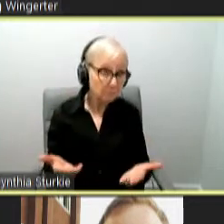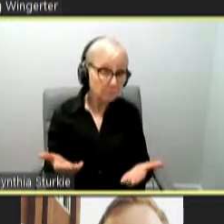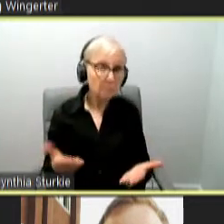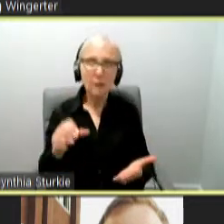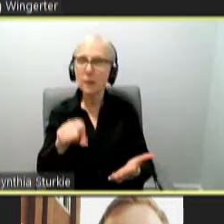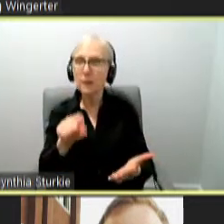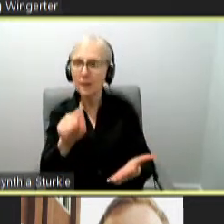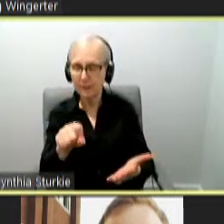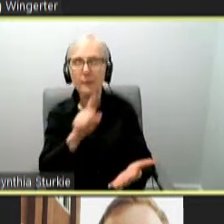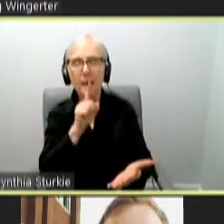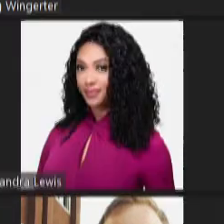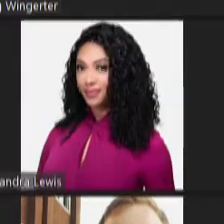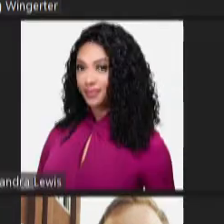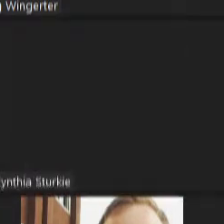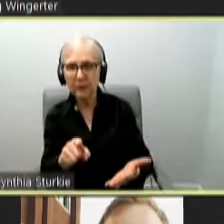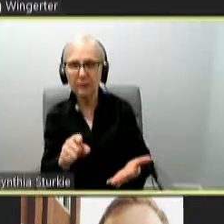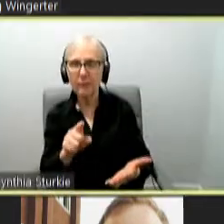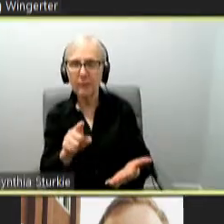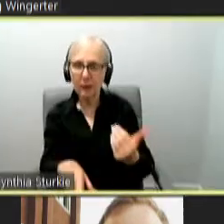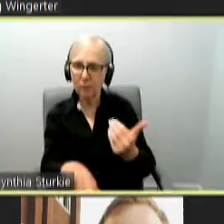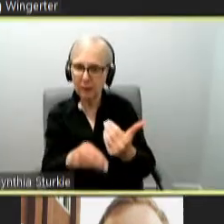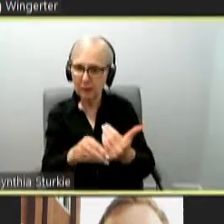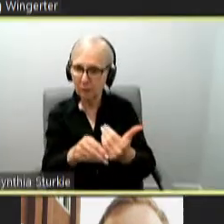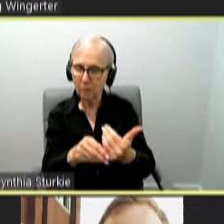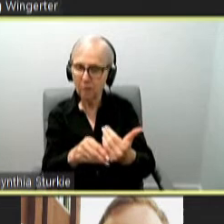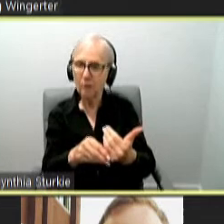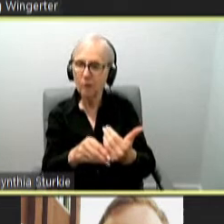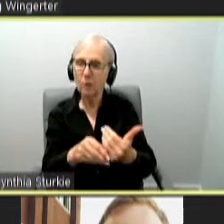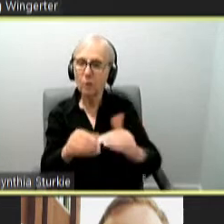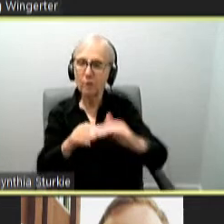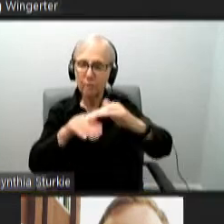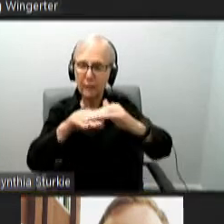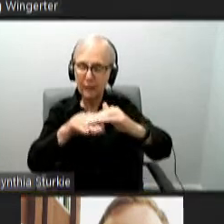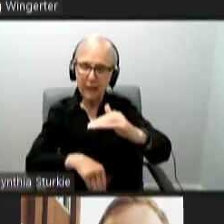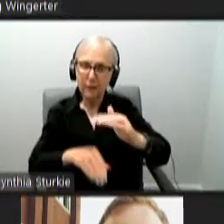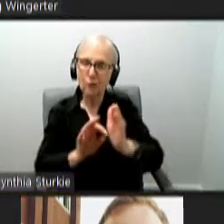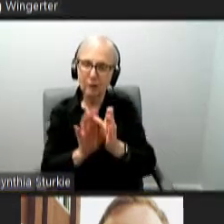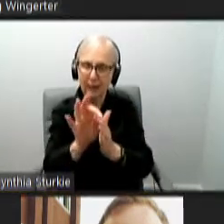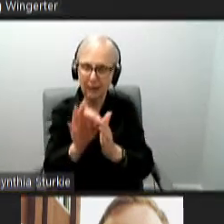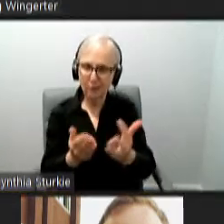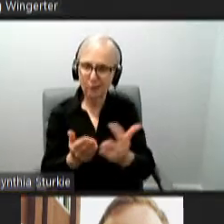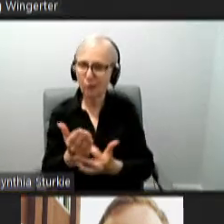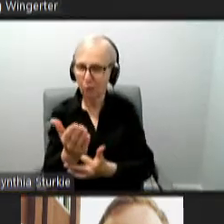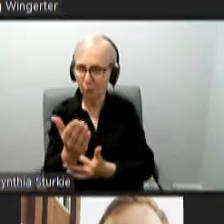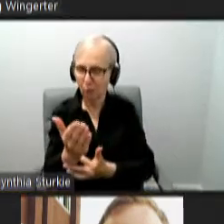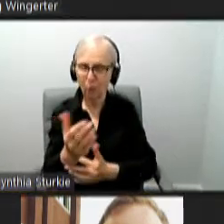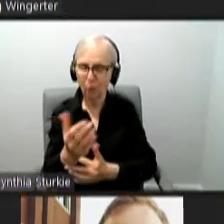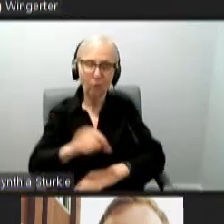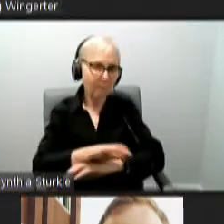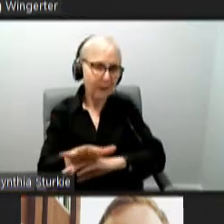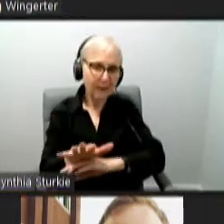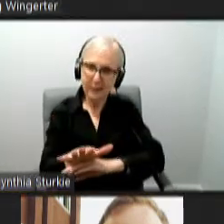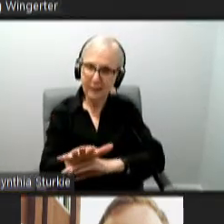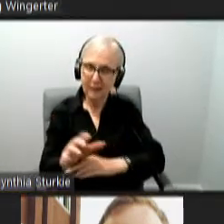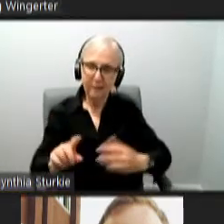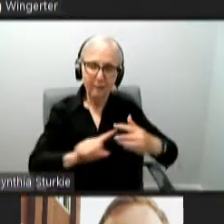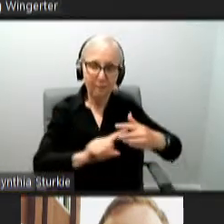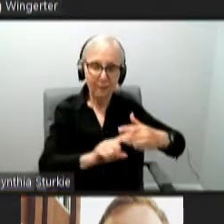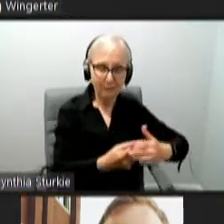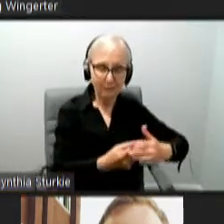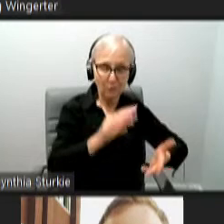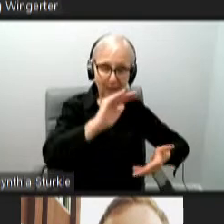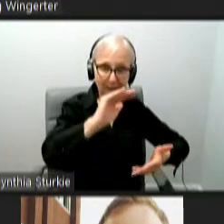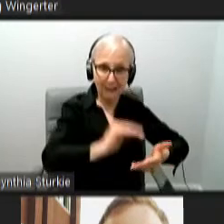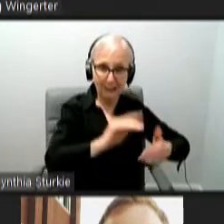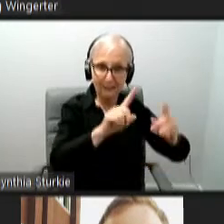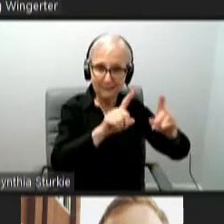Yes, absolutely. And I would add that we've actually been undercounting cases throughout the pandemic. At the beginning of the pandemic, when there was less